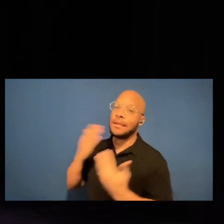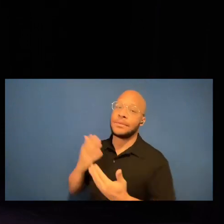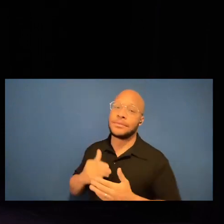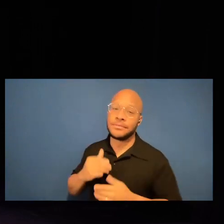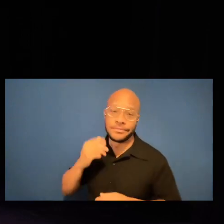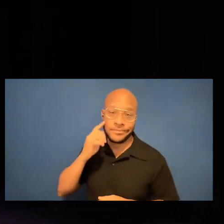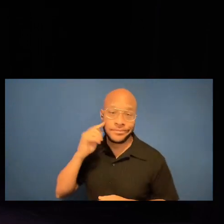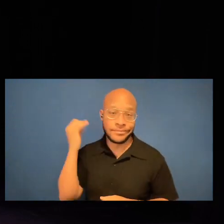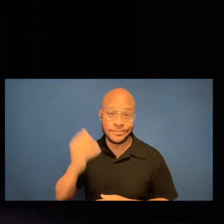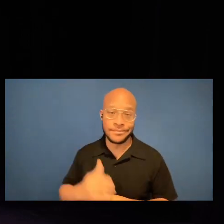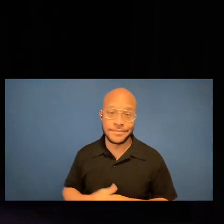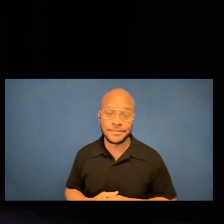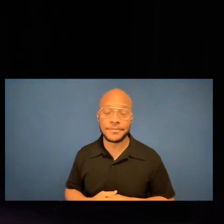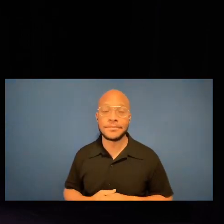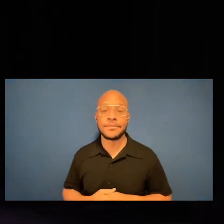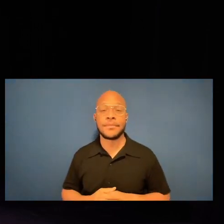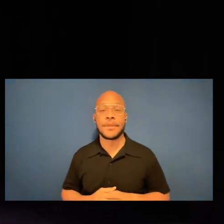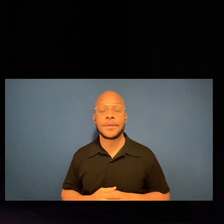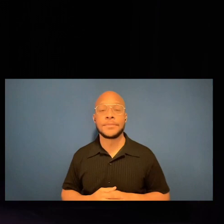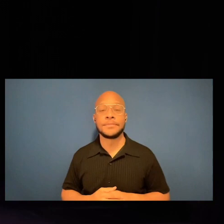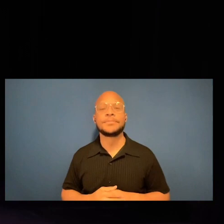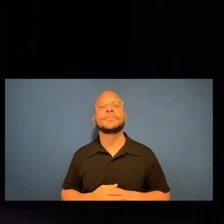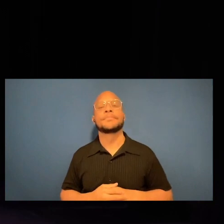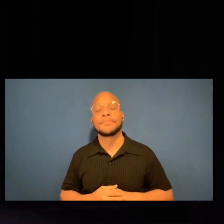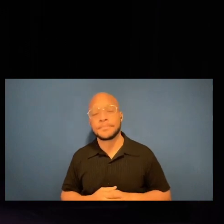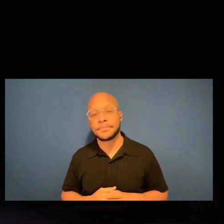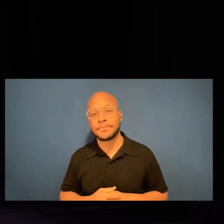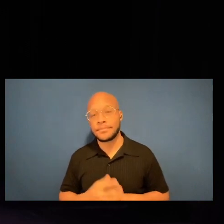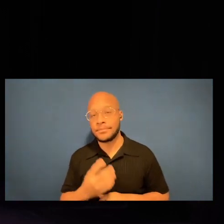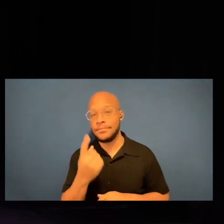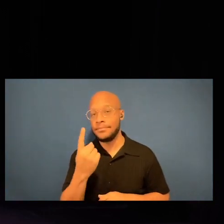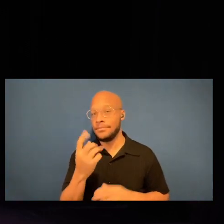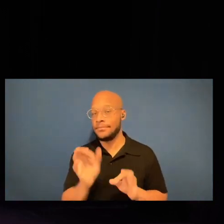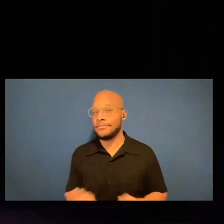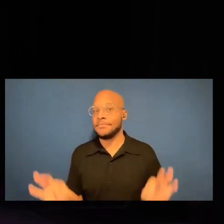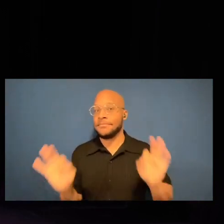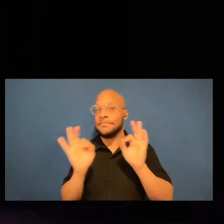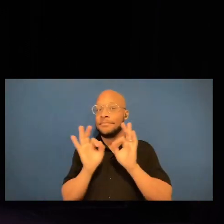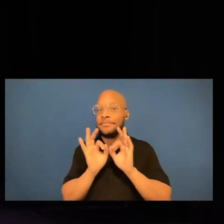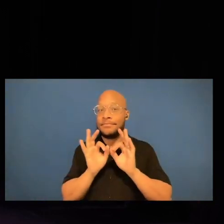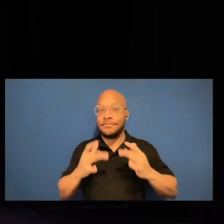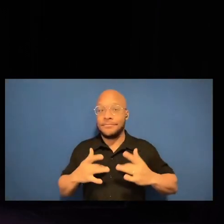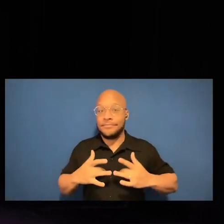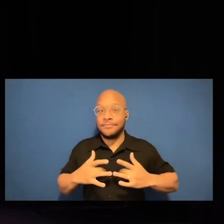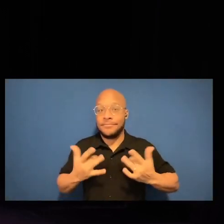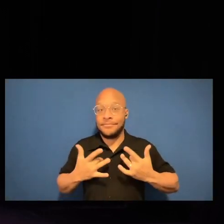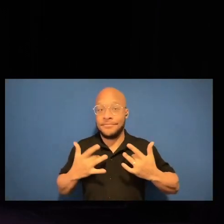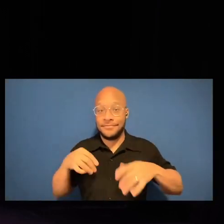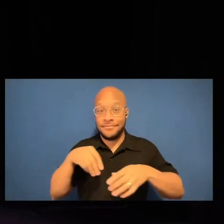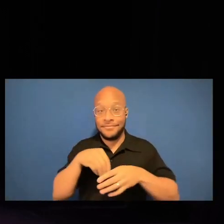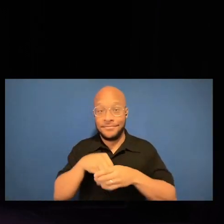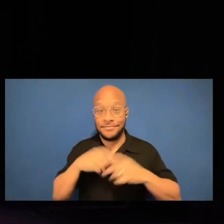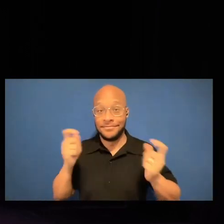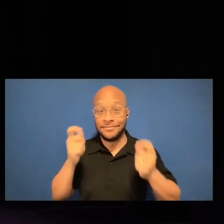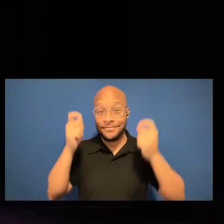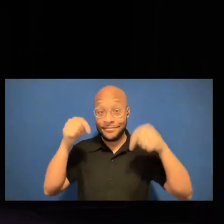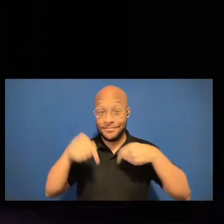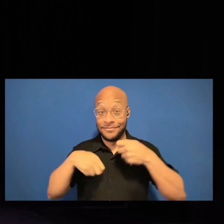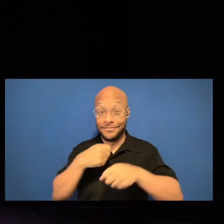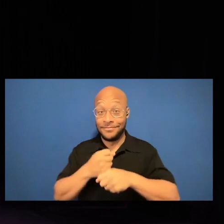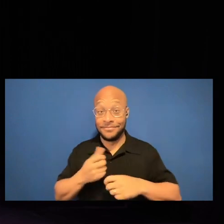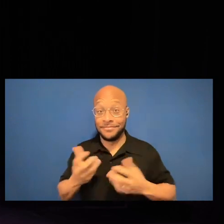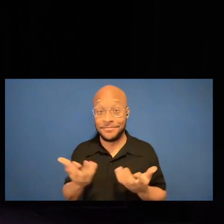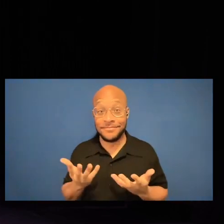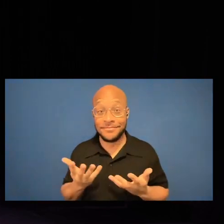One of the things, most important things that's happening at the festival this year is